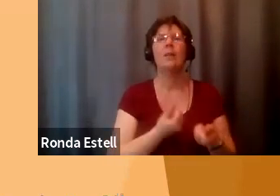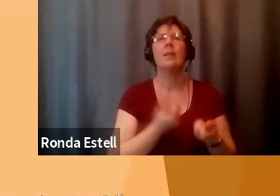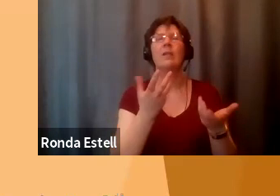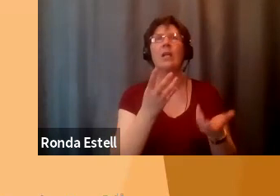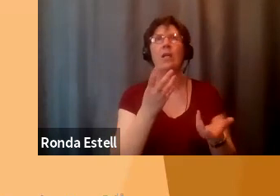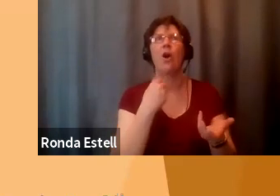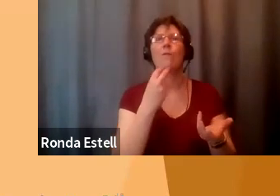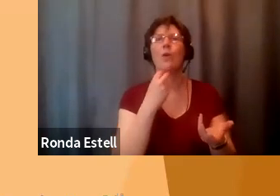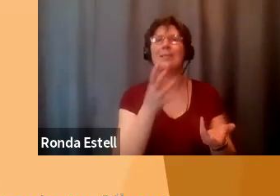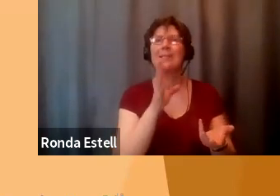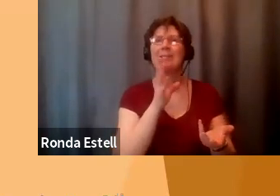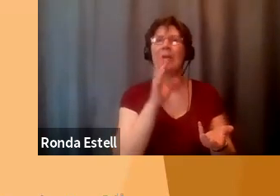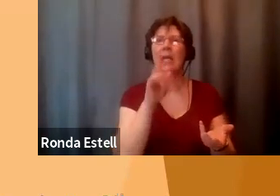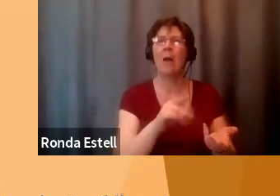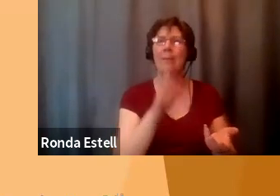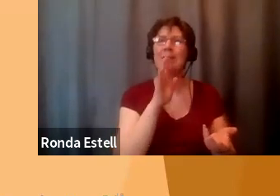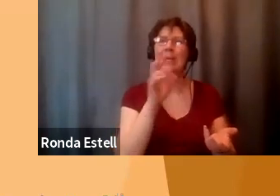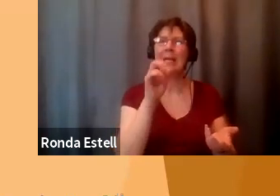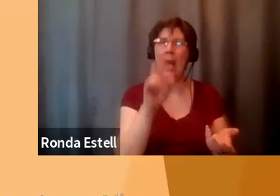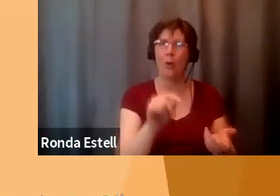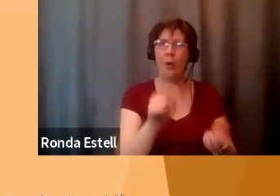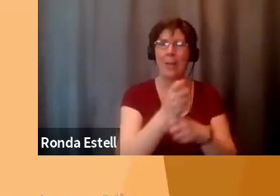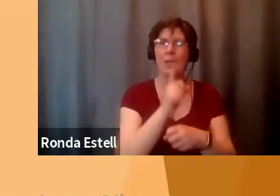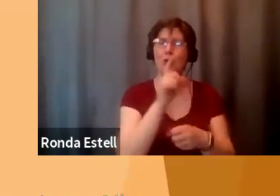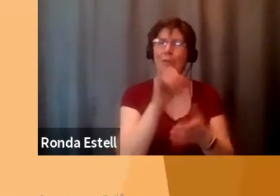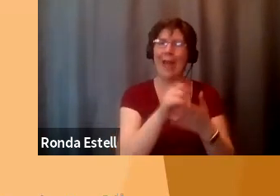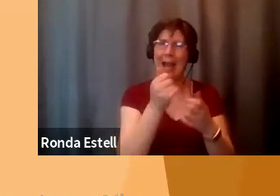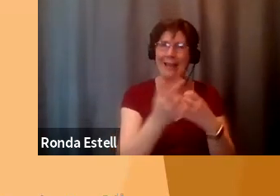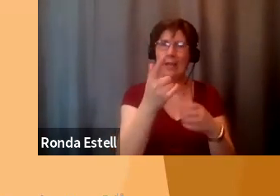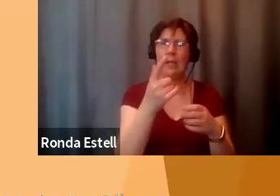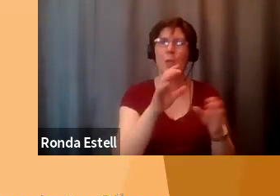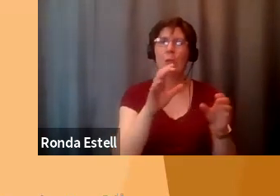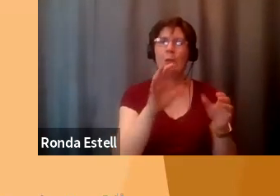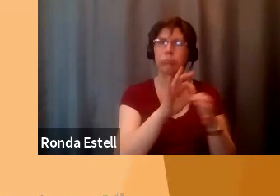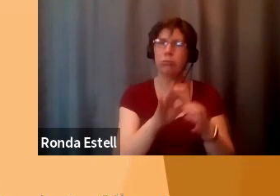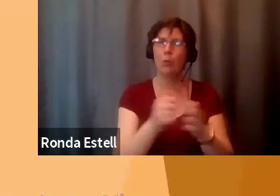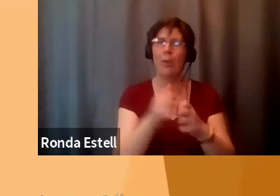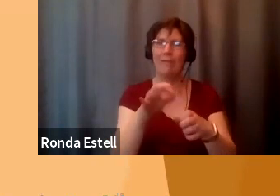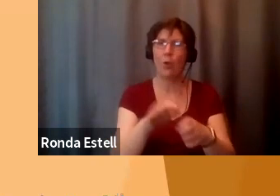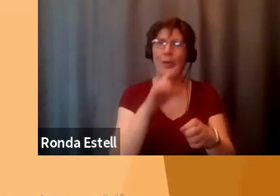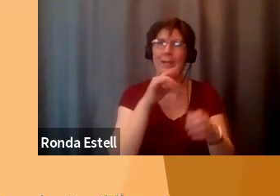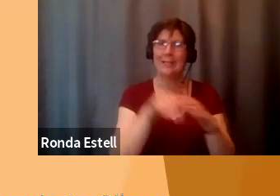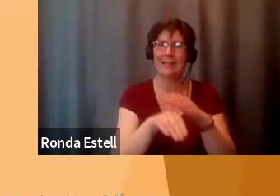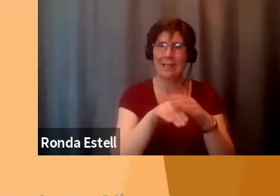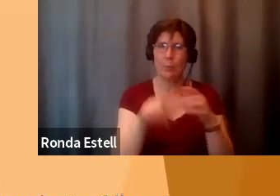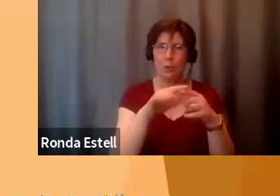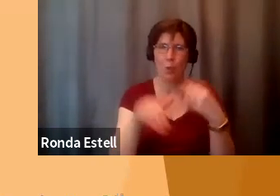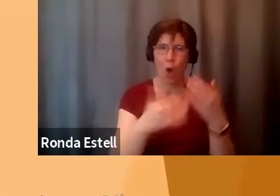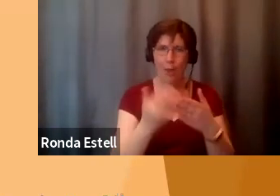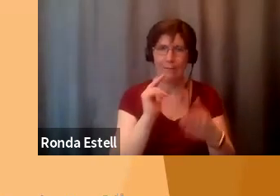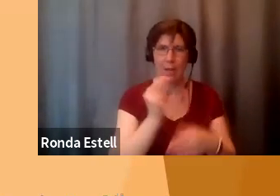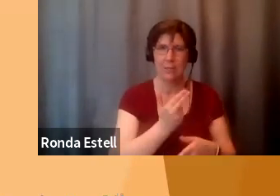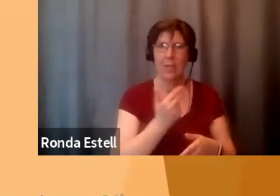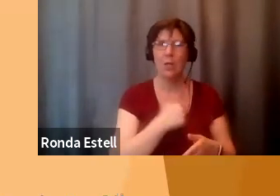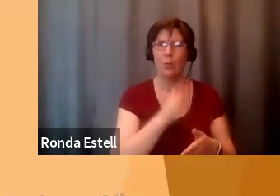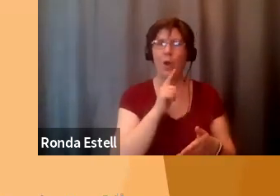speaking up and speaking out and making sure that anything to do with voting is accessible to all of us and that we're helping